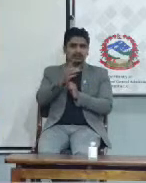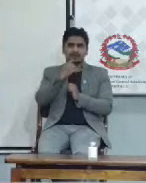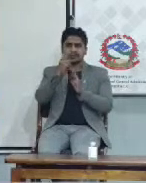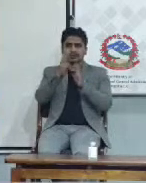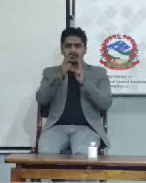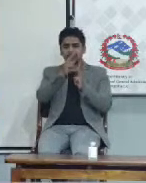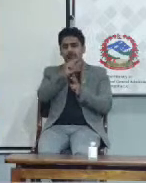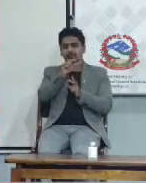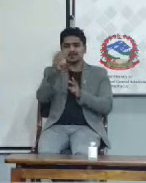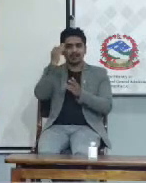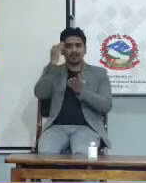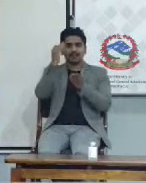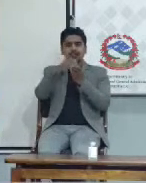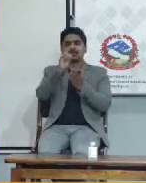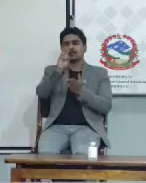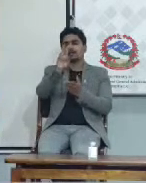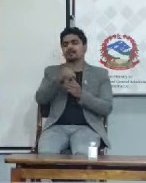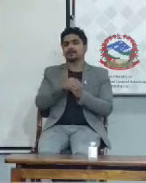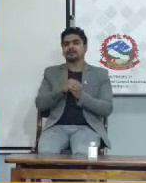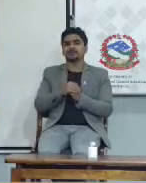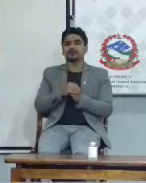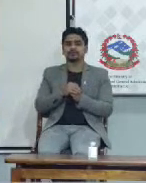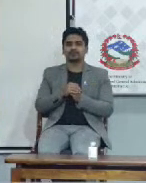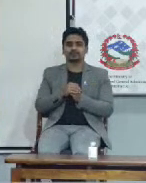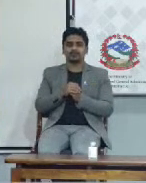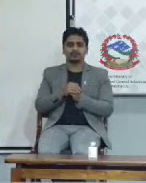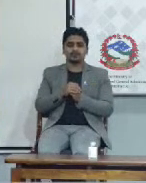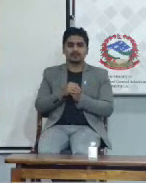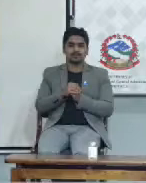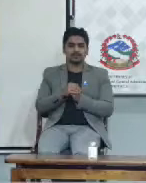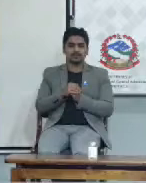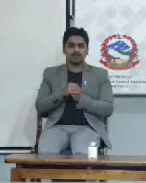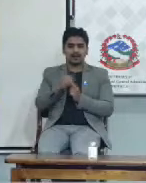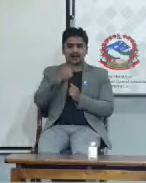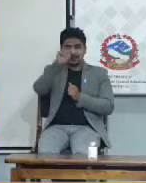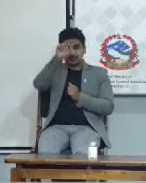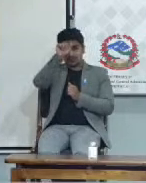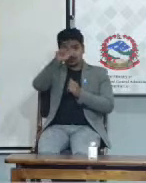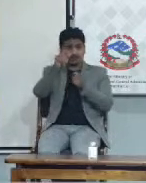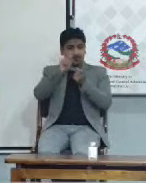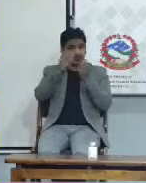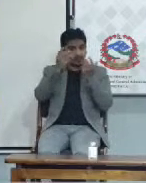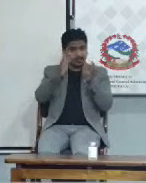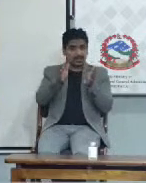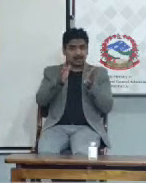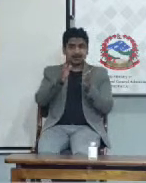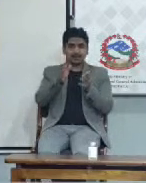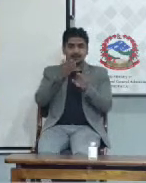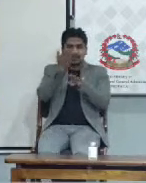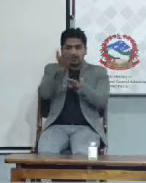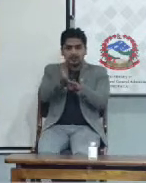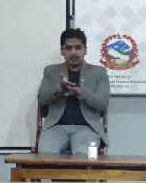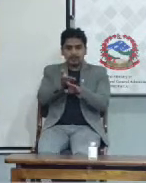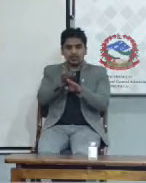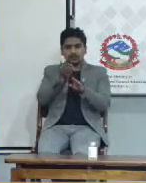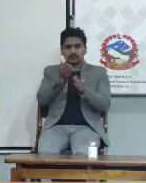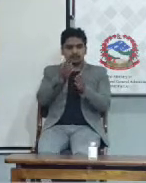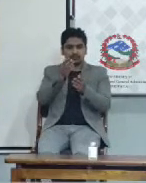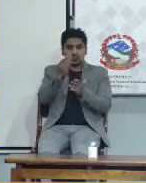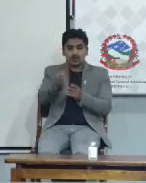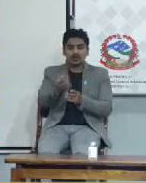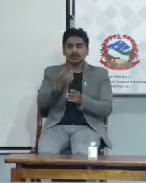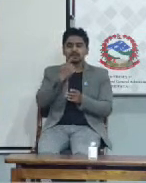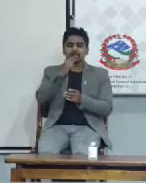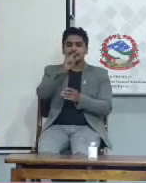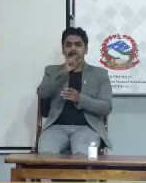For example, whether it is free from bias or the contradiction, and the timely information is very important and relevant